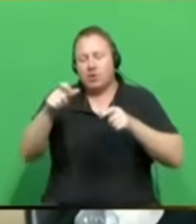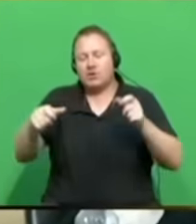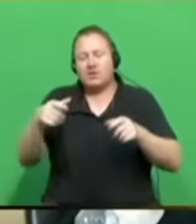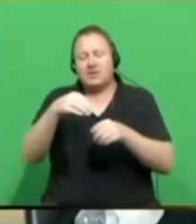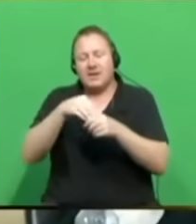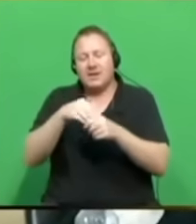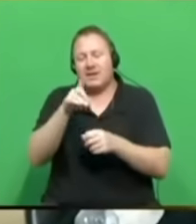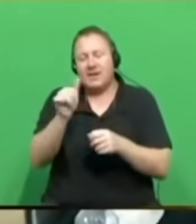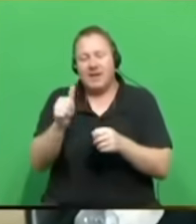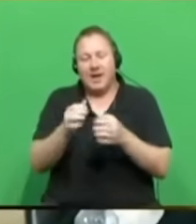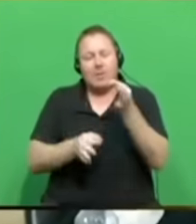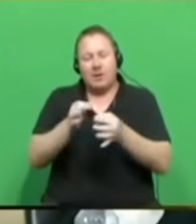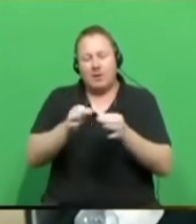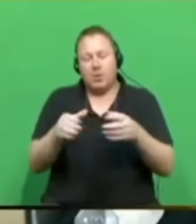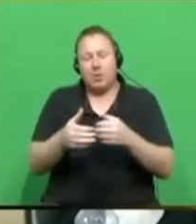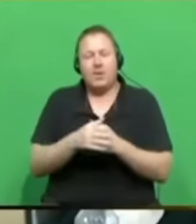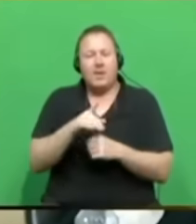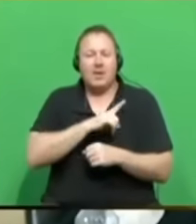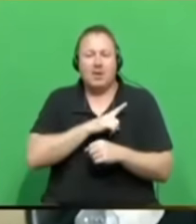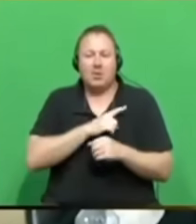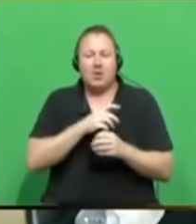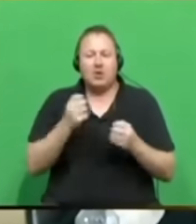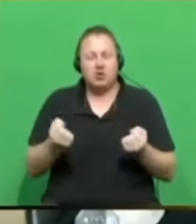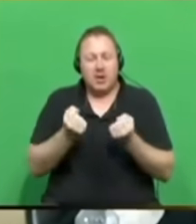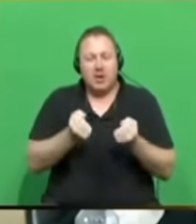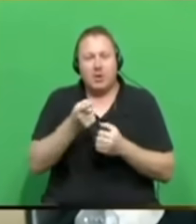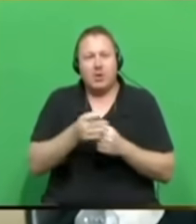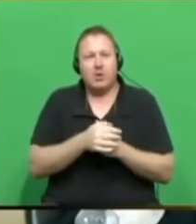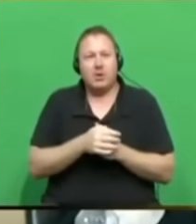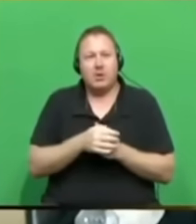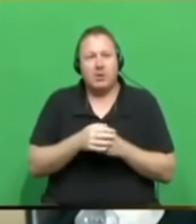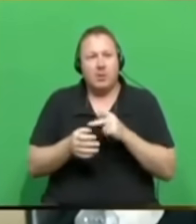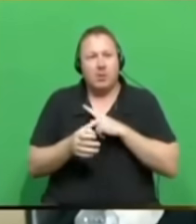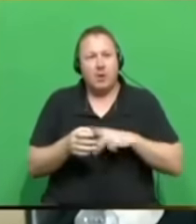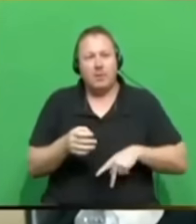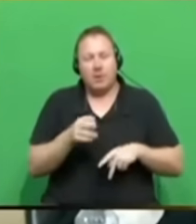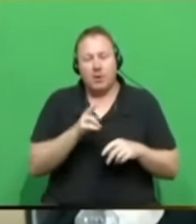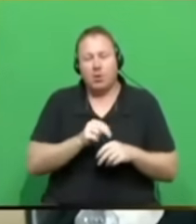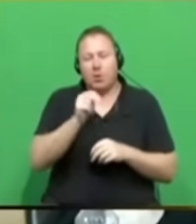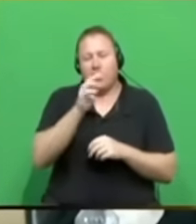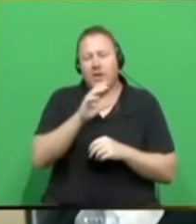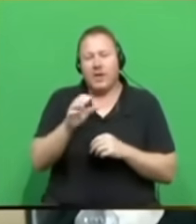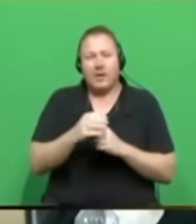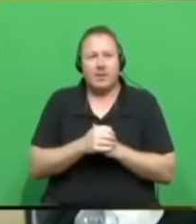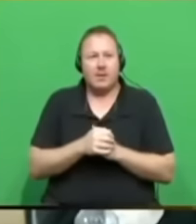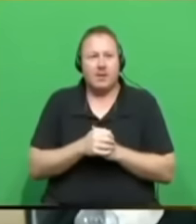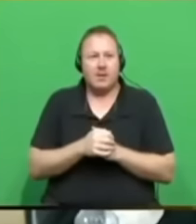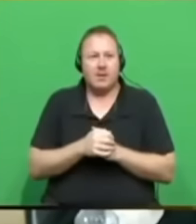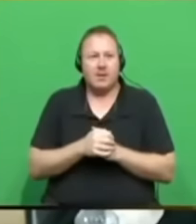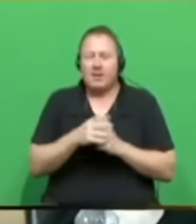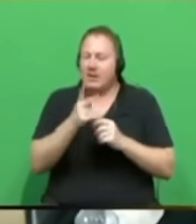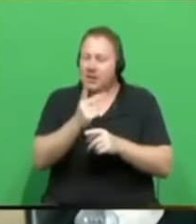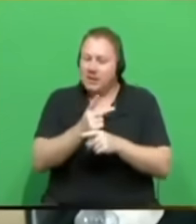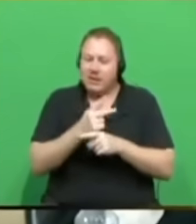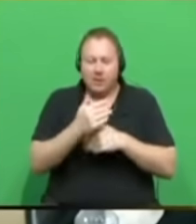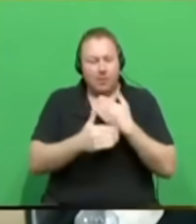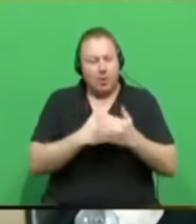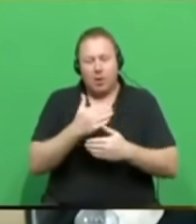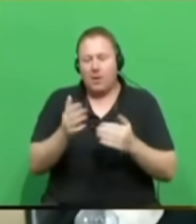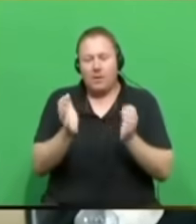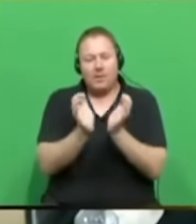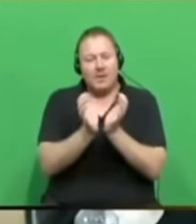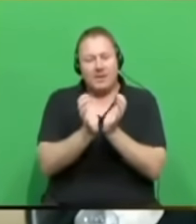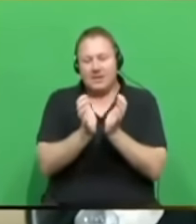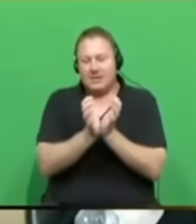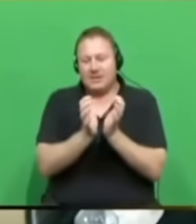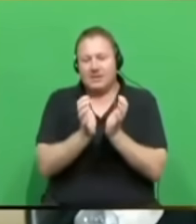The Honorable Premier of the Northern Cape, keep doing those bilateral meetings with the Western Cape